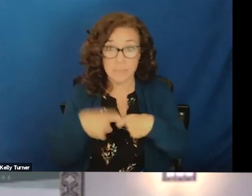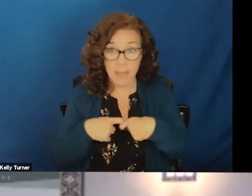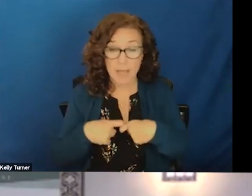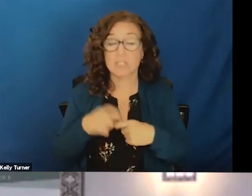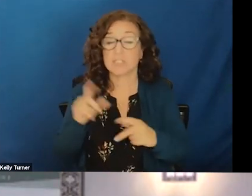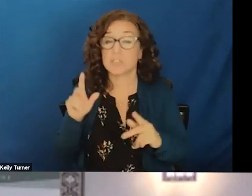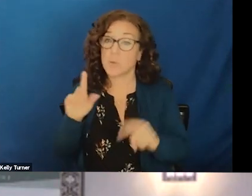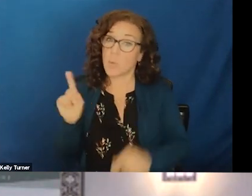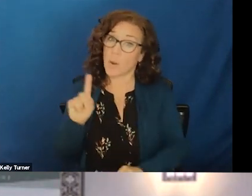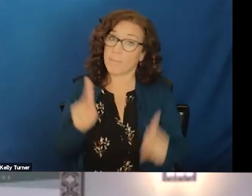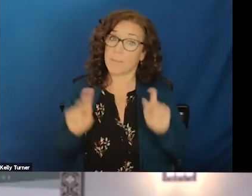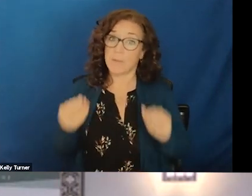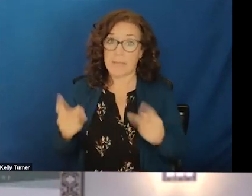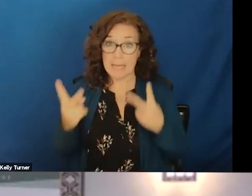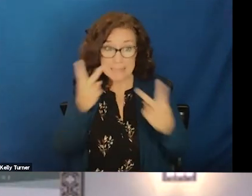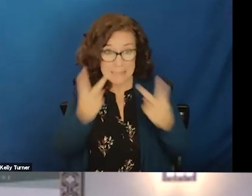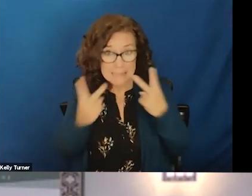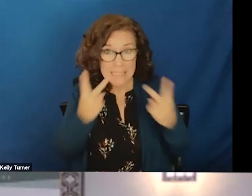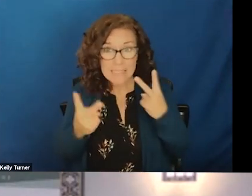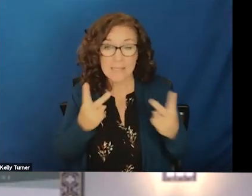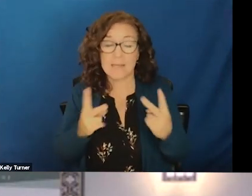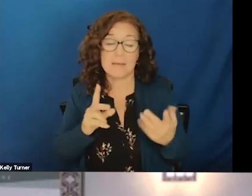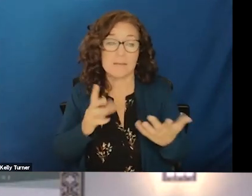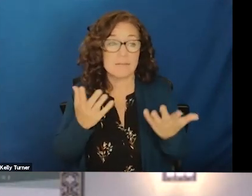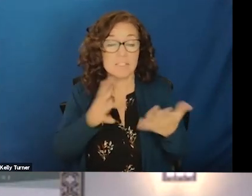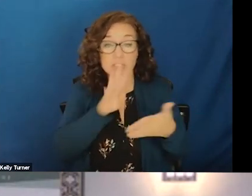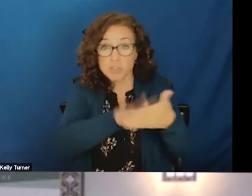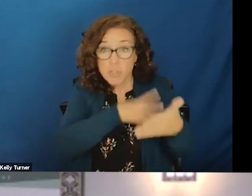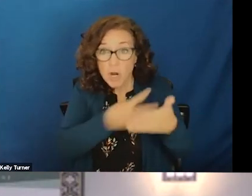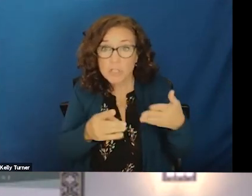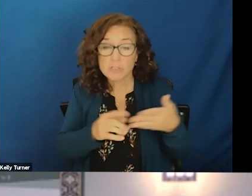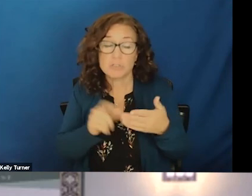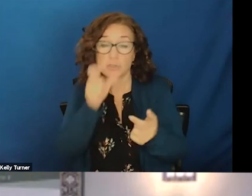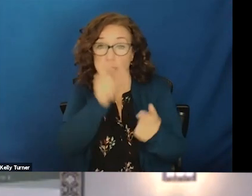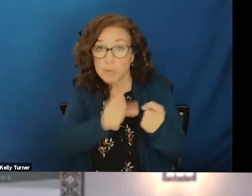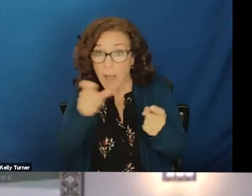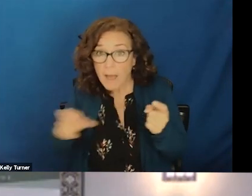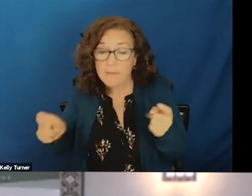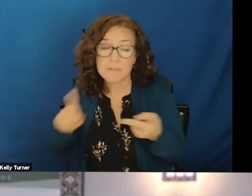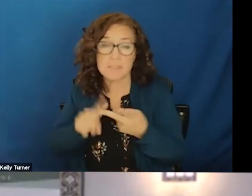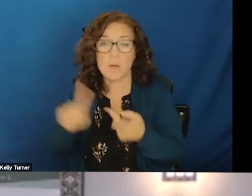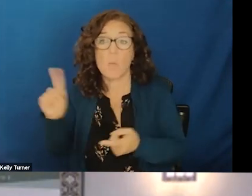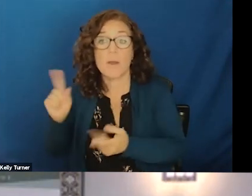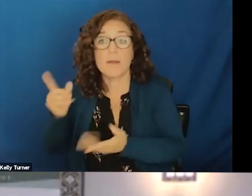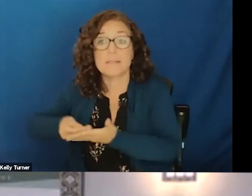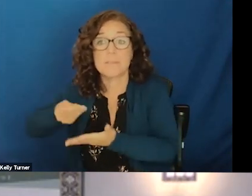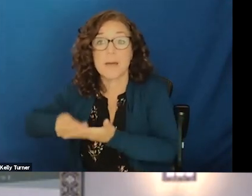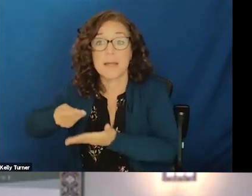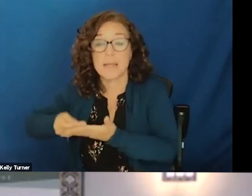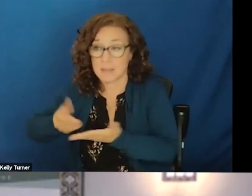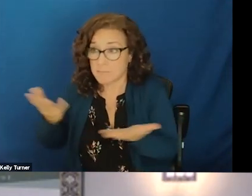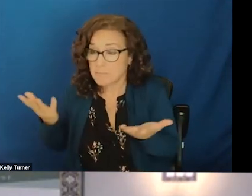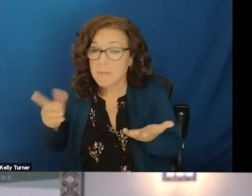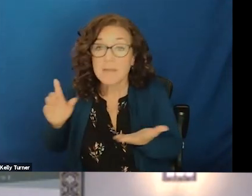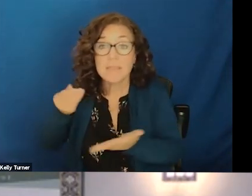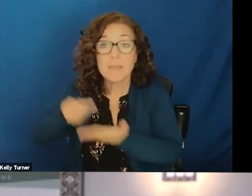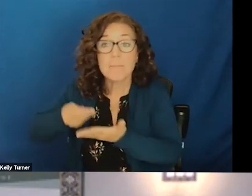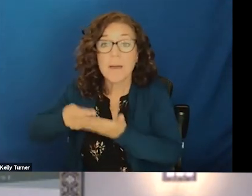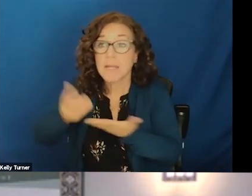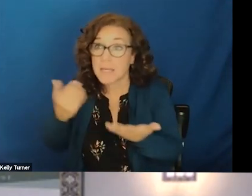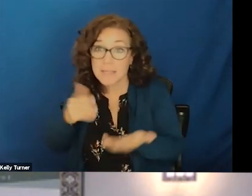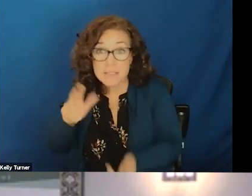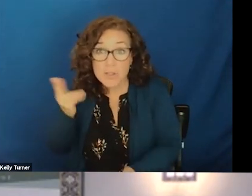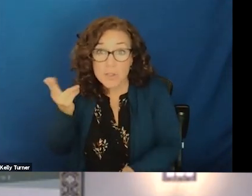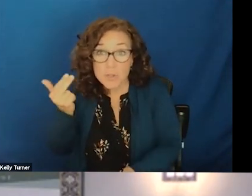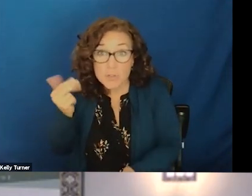also spreadsheets with money. What's the money that we have to work with? Is it $13.5 million a year? How